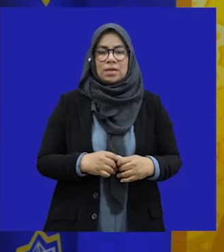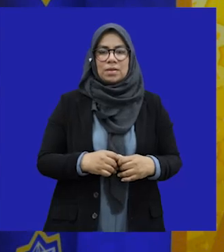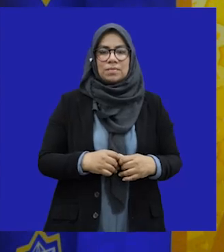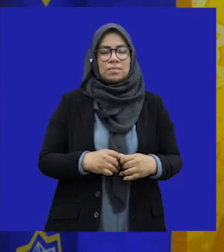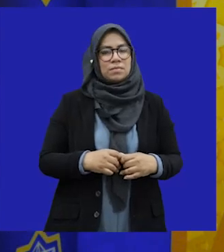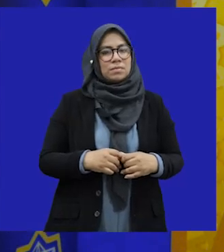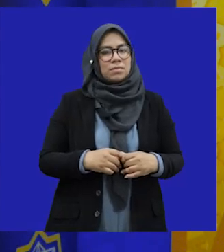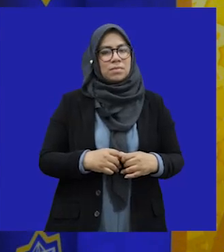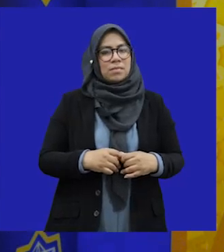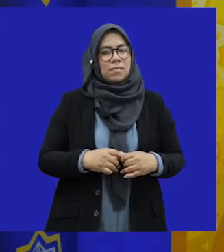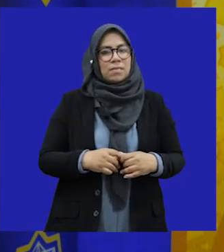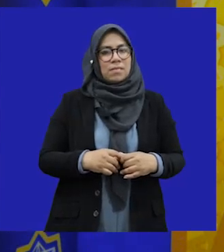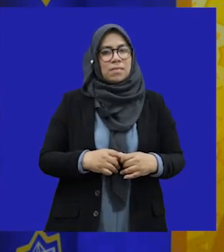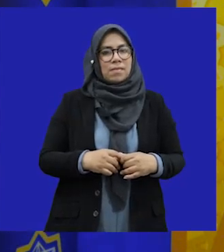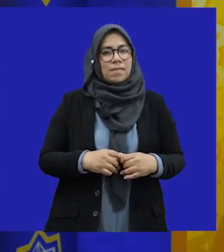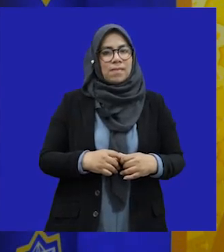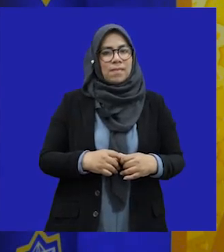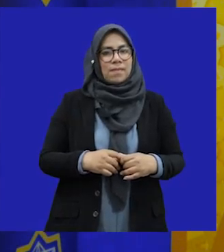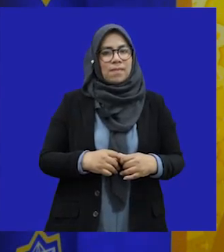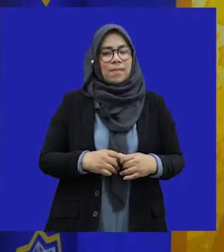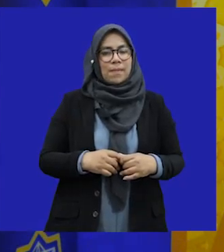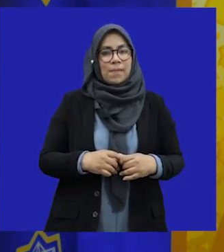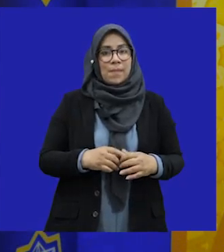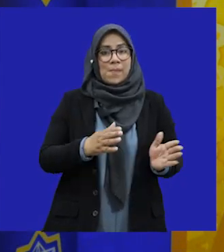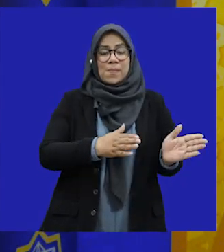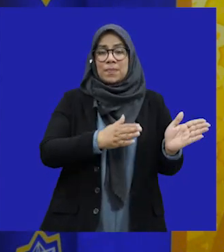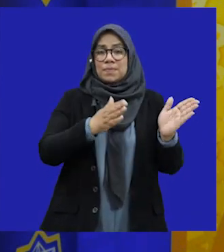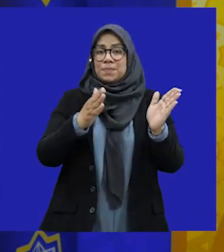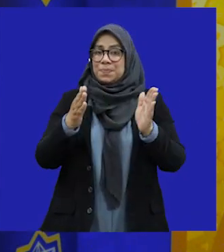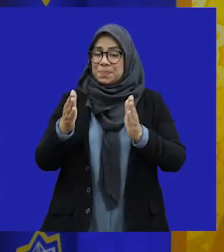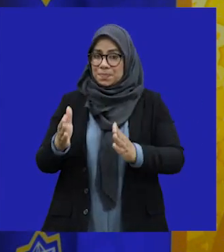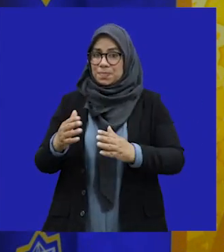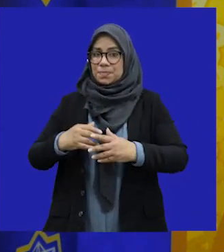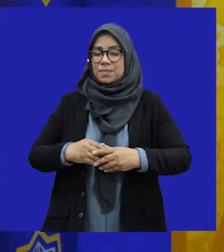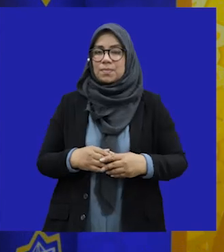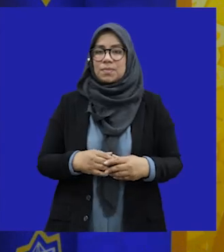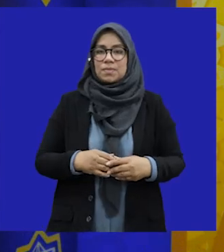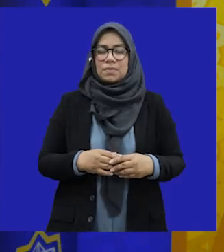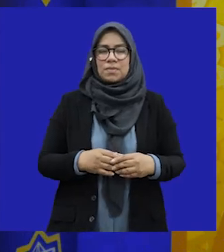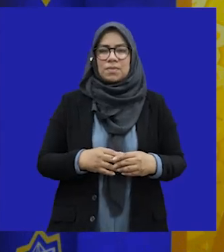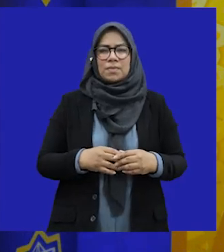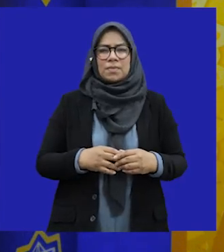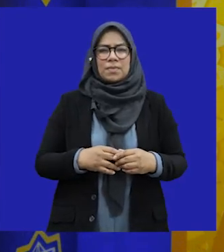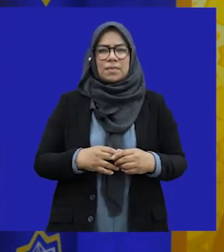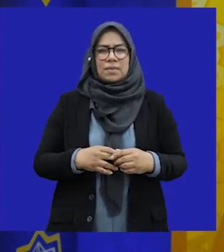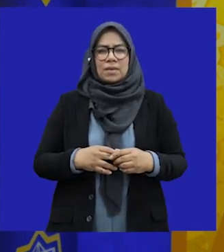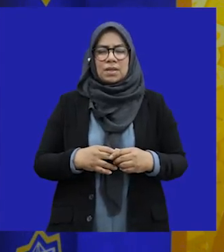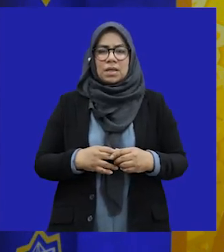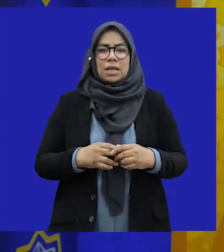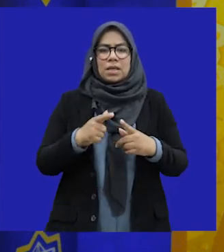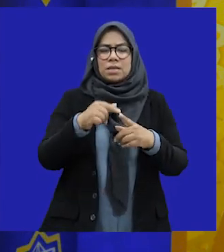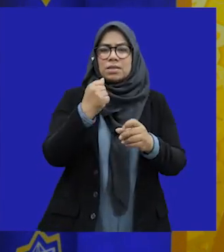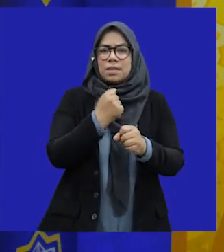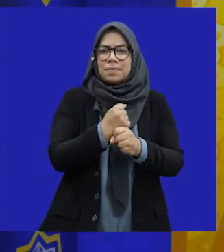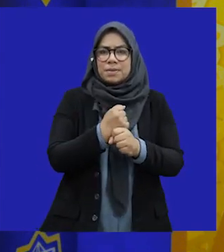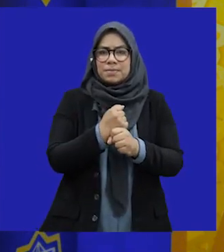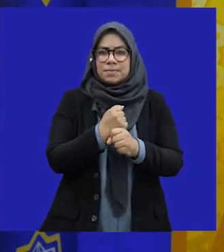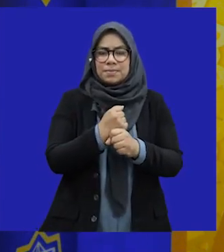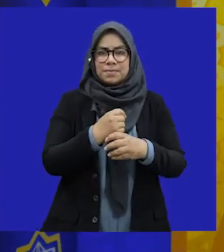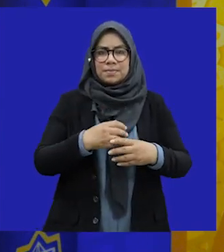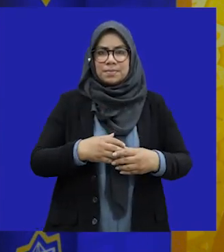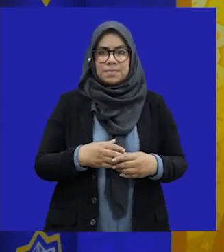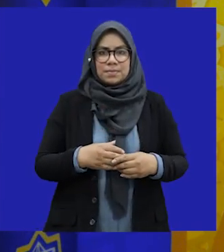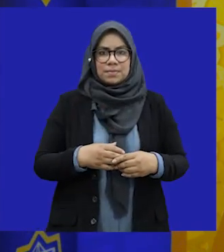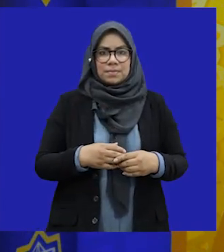The second virtue is that an abundance of prostration, which is done in prayer, is